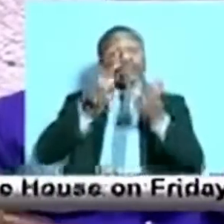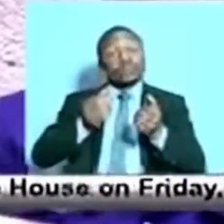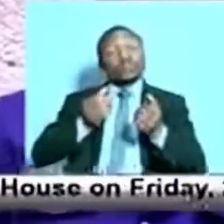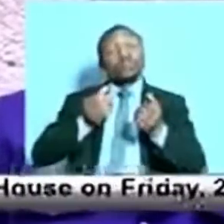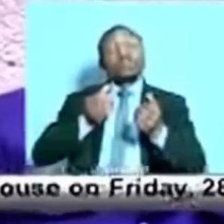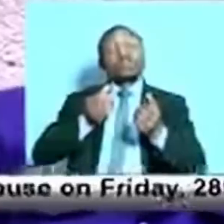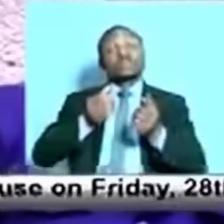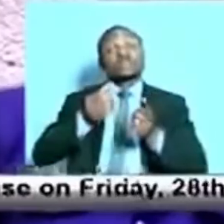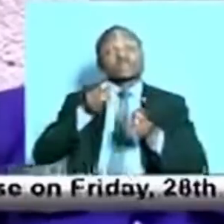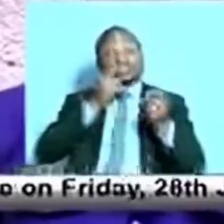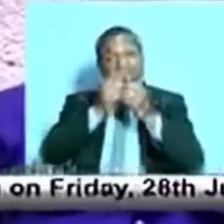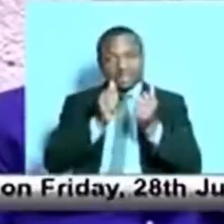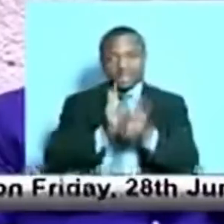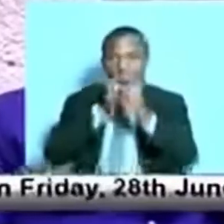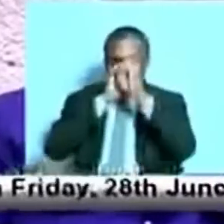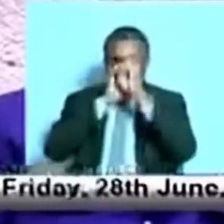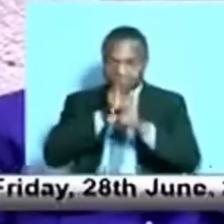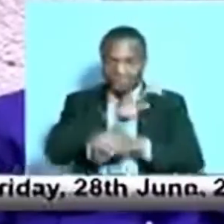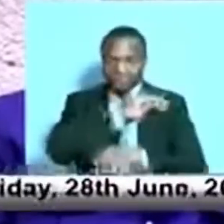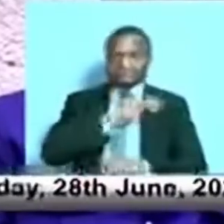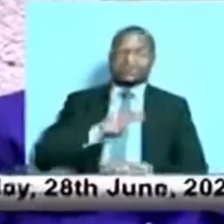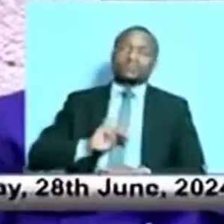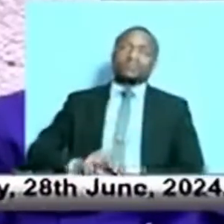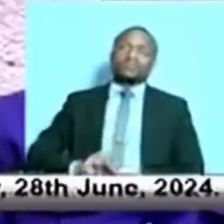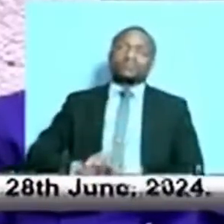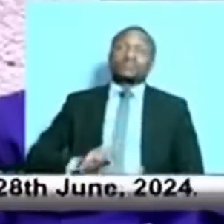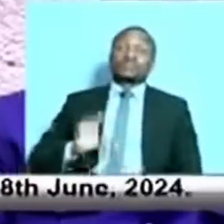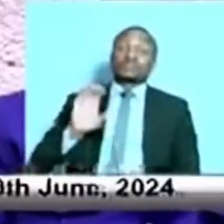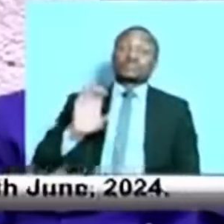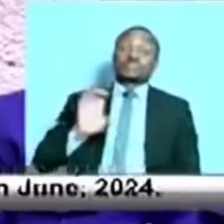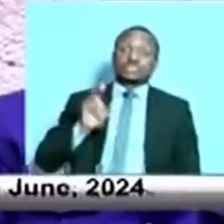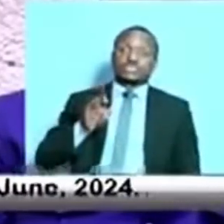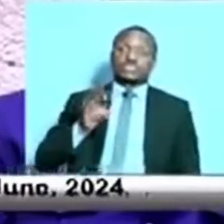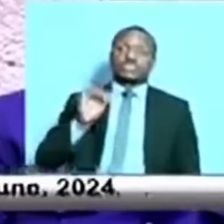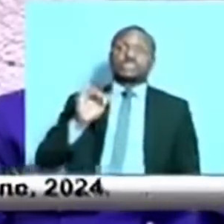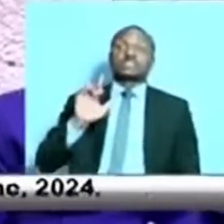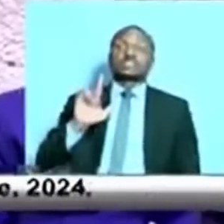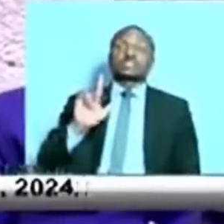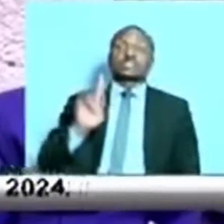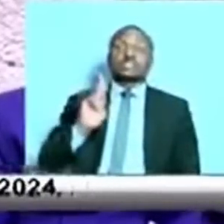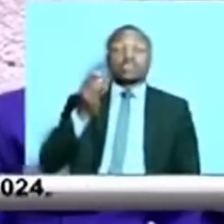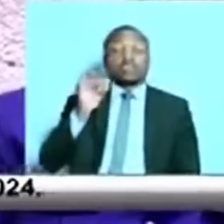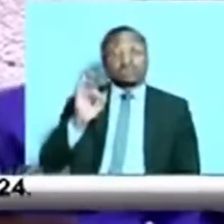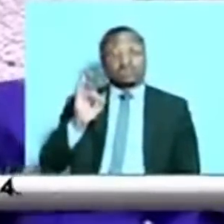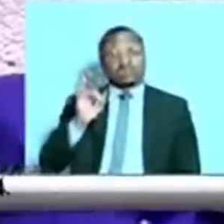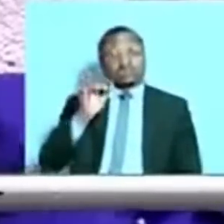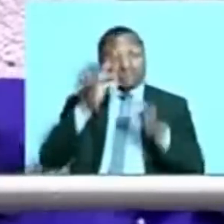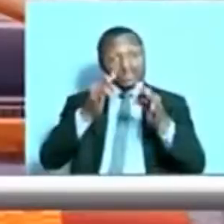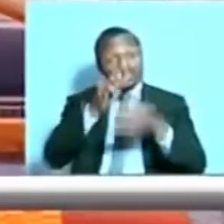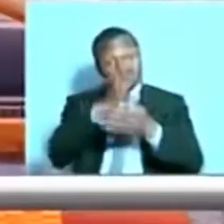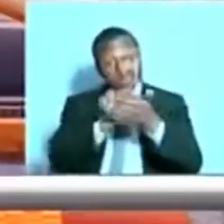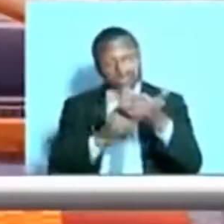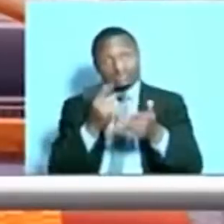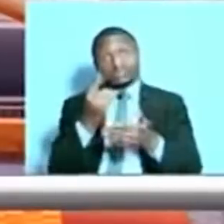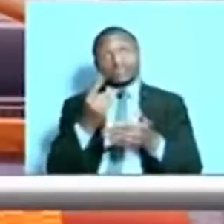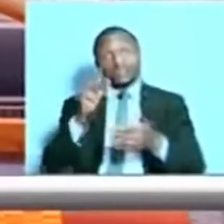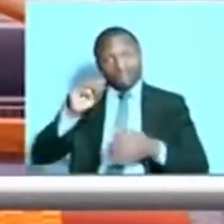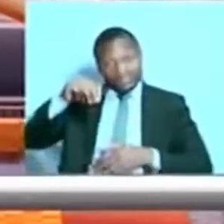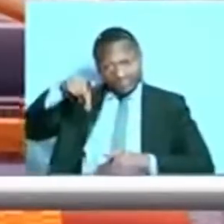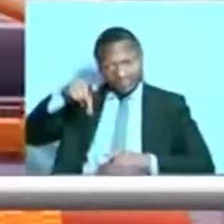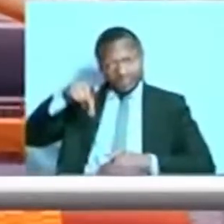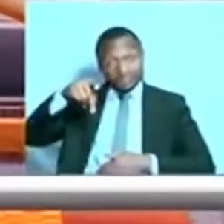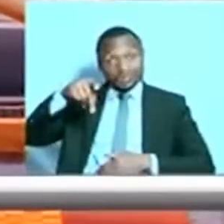score. The honorable member for Chiruvi, if somebody is a minister, if an MP is